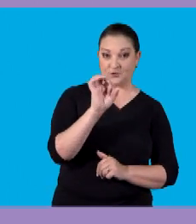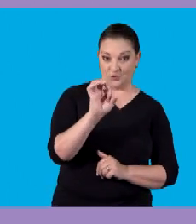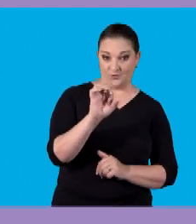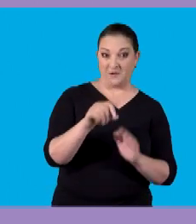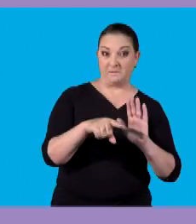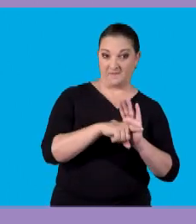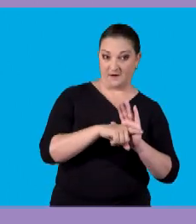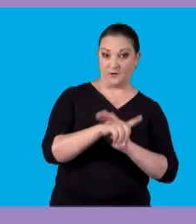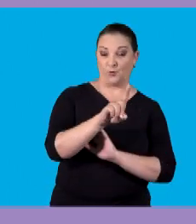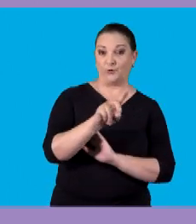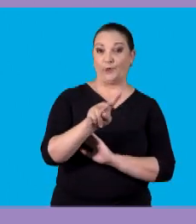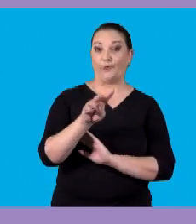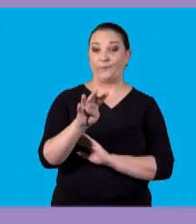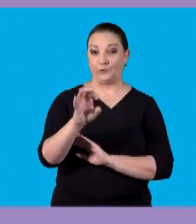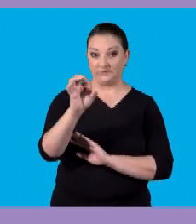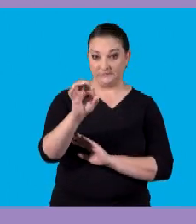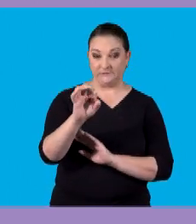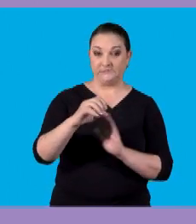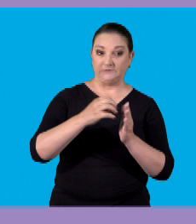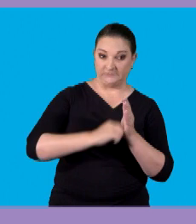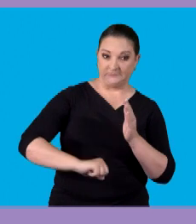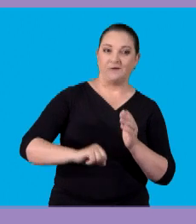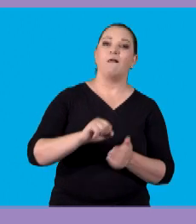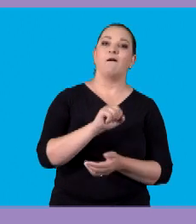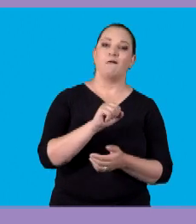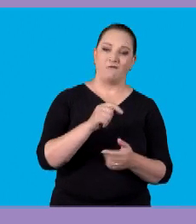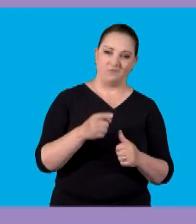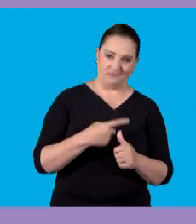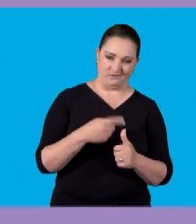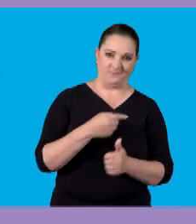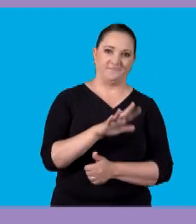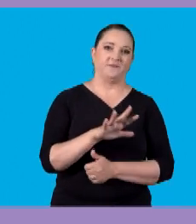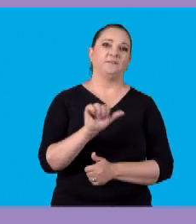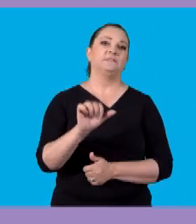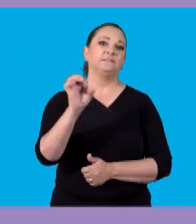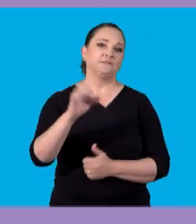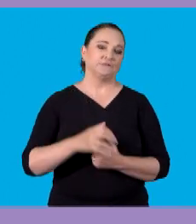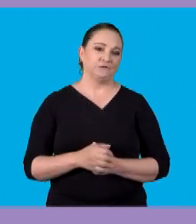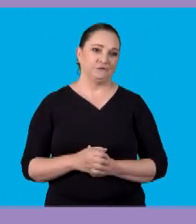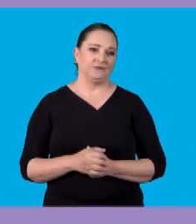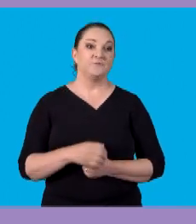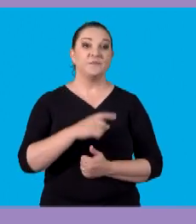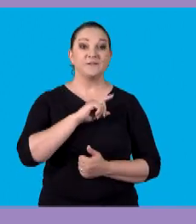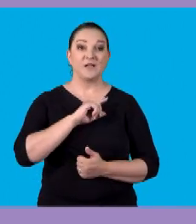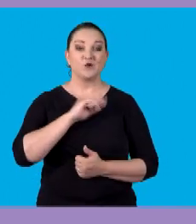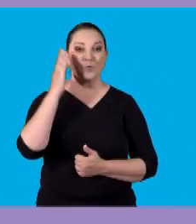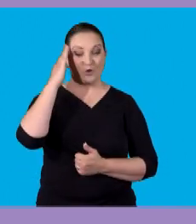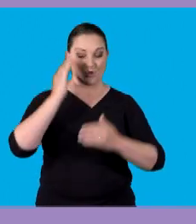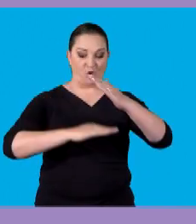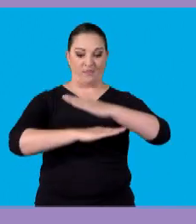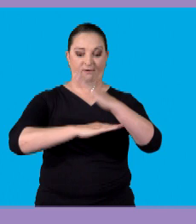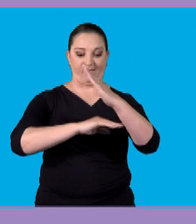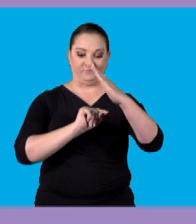180 degrees minus 124 degrees is equals to 56 degrees, and that is the size